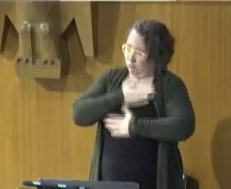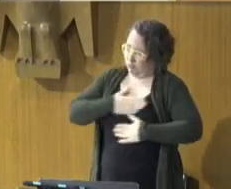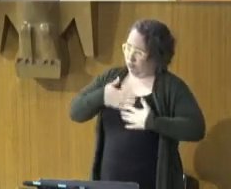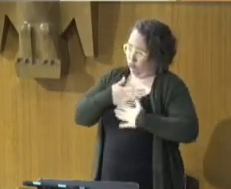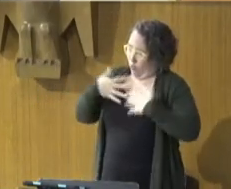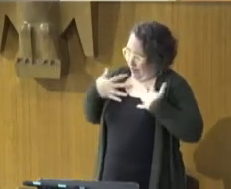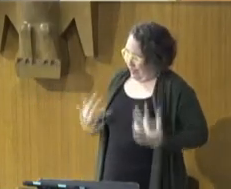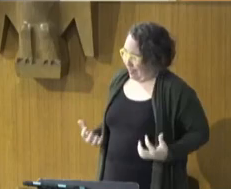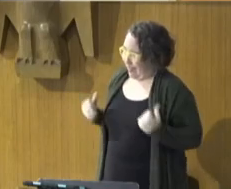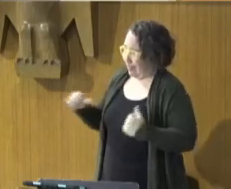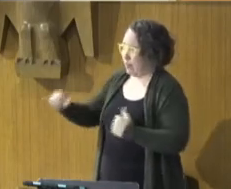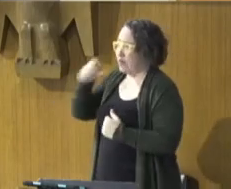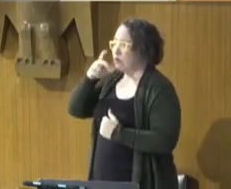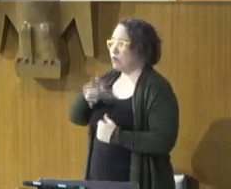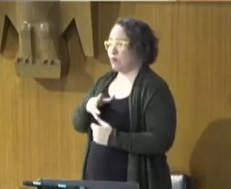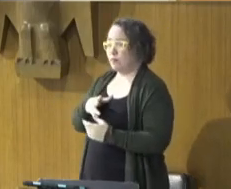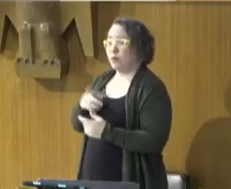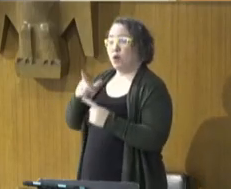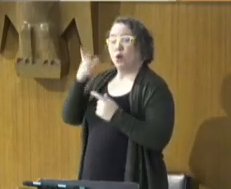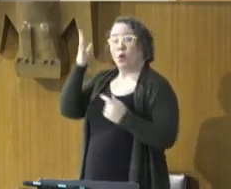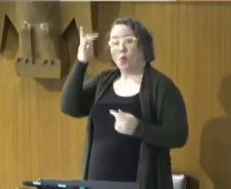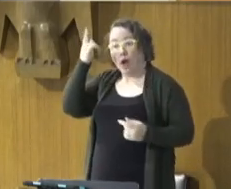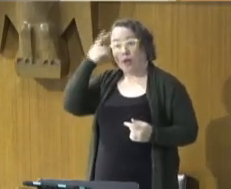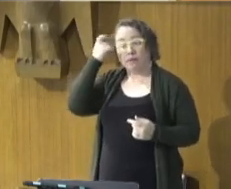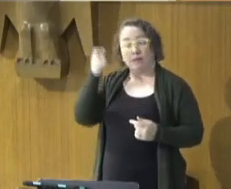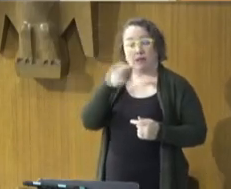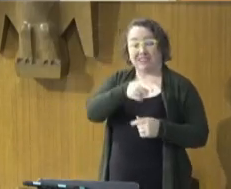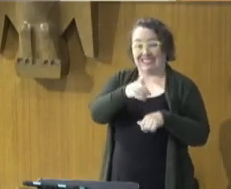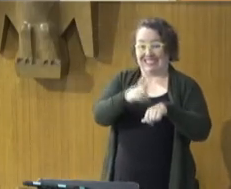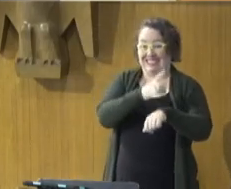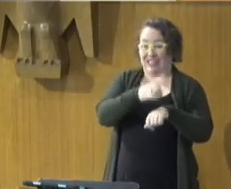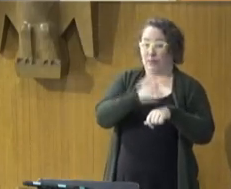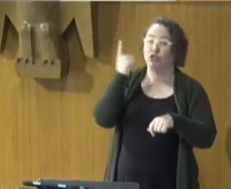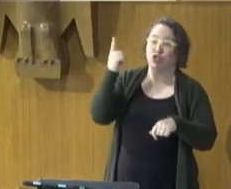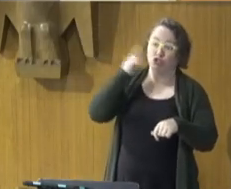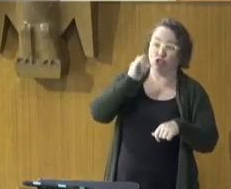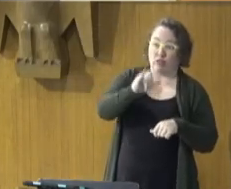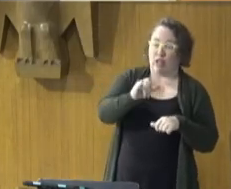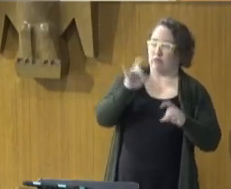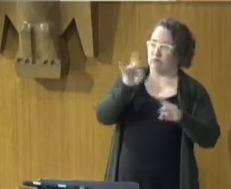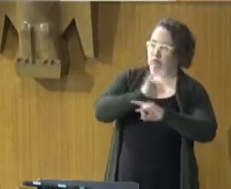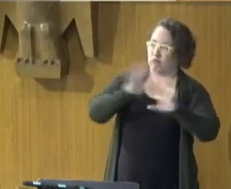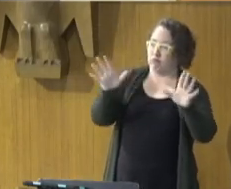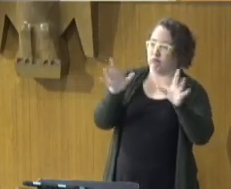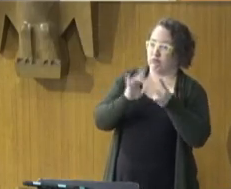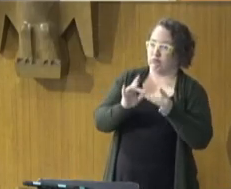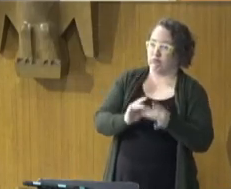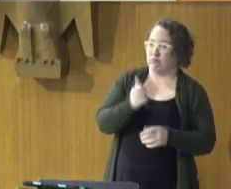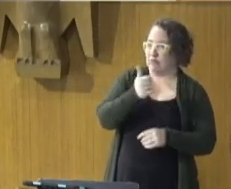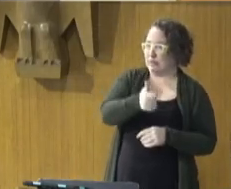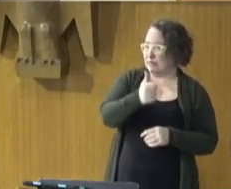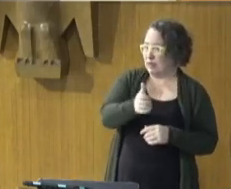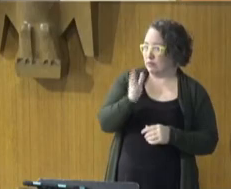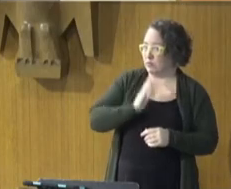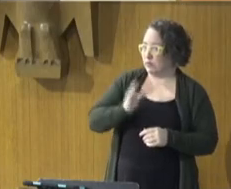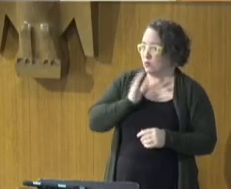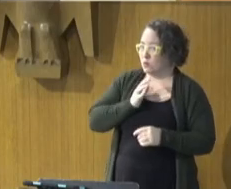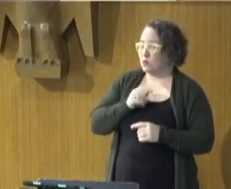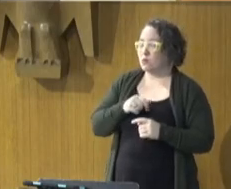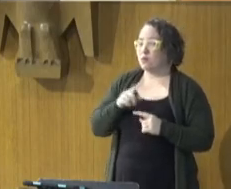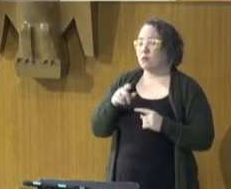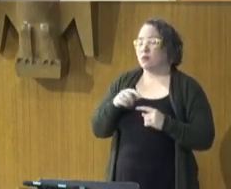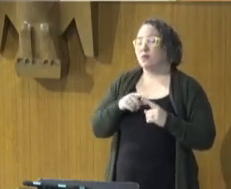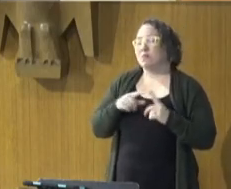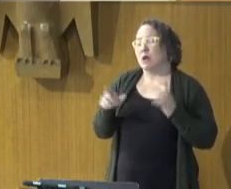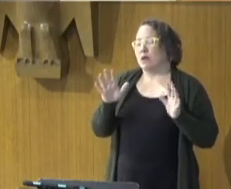front of his disciples, who grew up hearing those same racist tropes themselves. What I want to focus on in this passage,